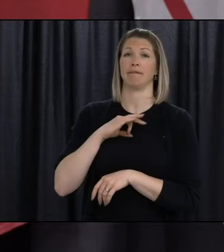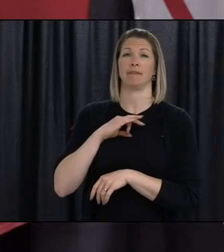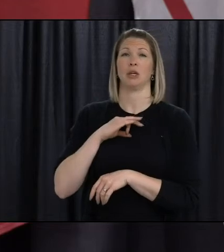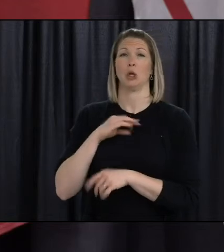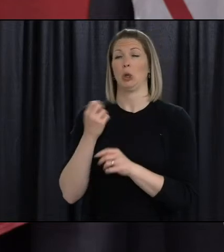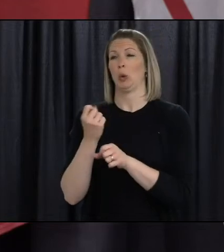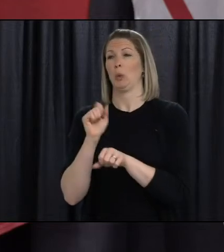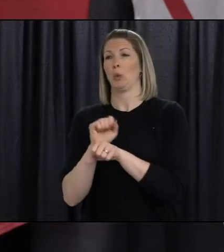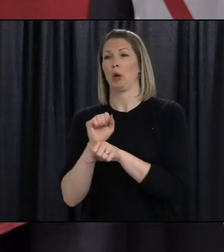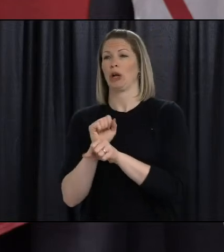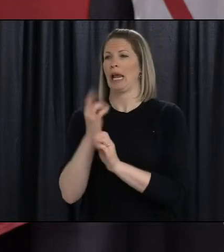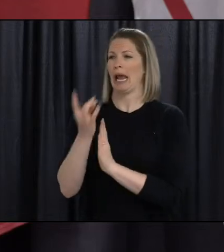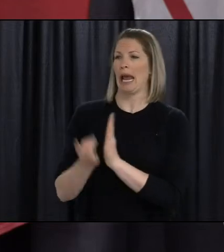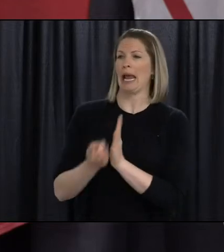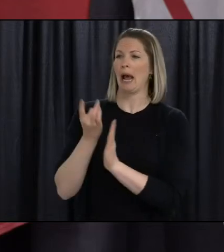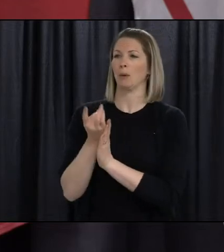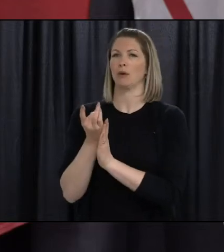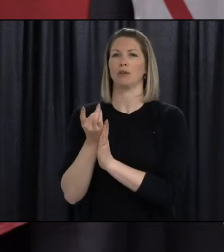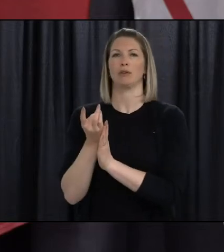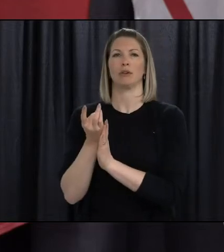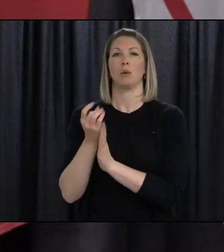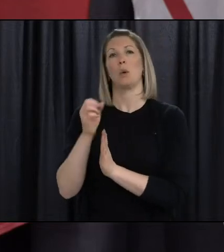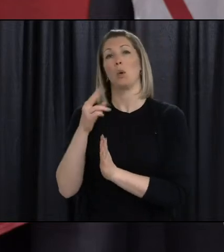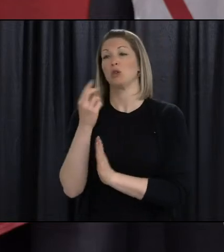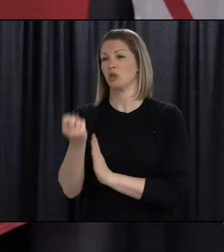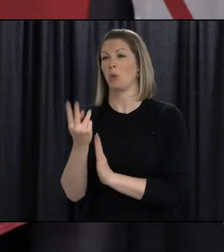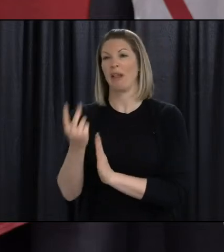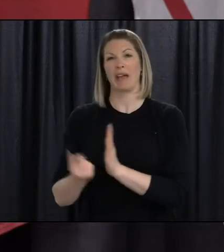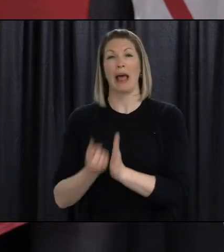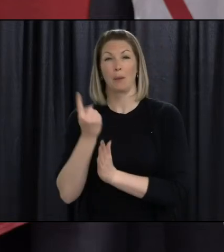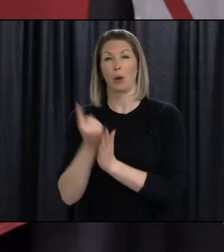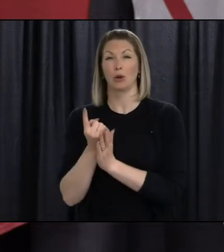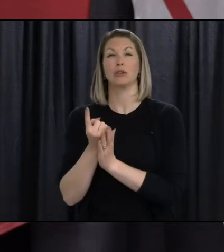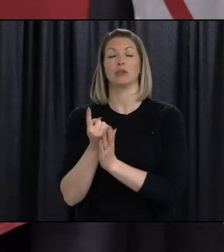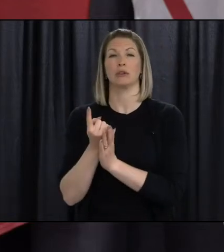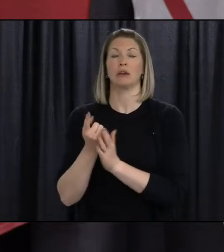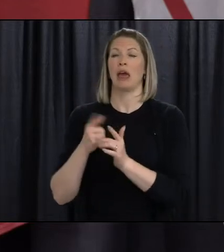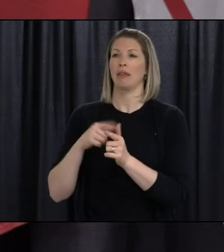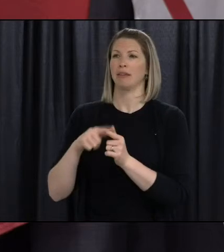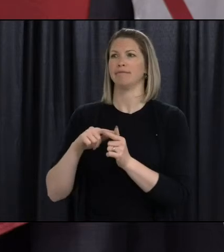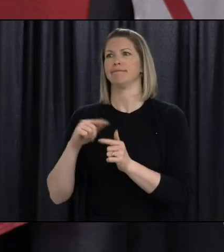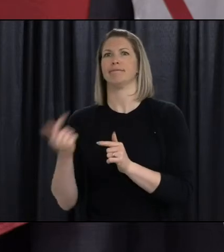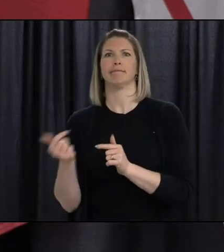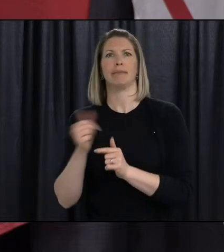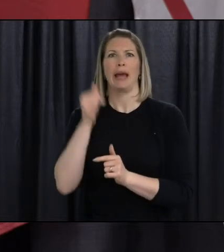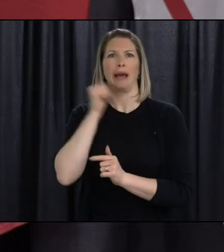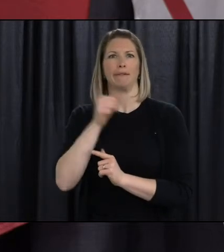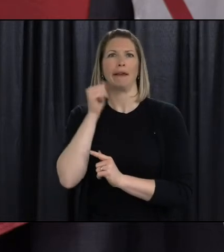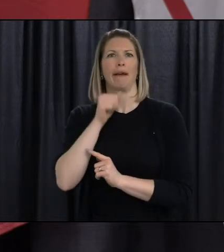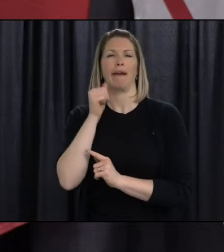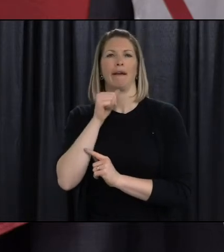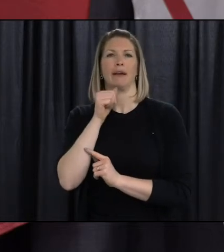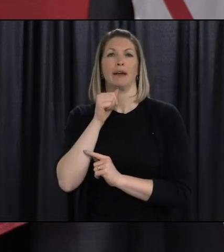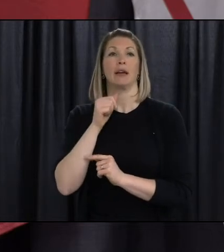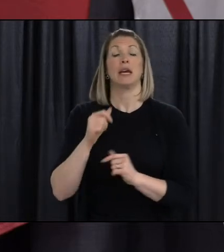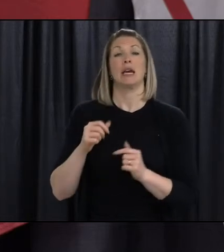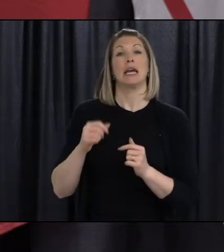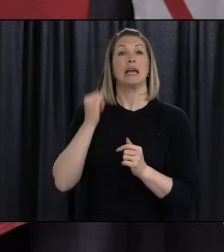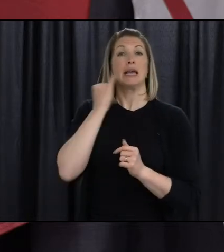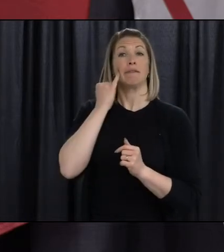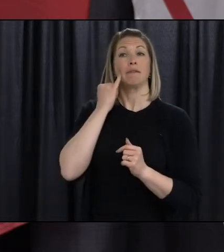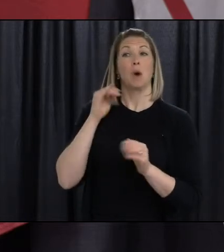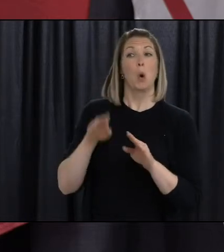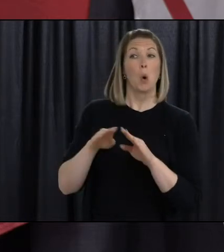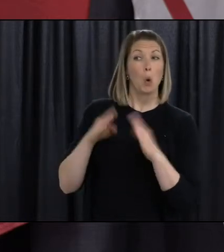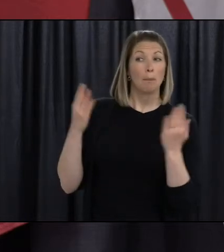single province, but the whole idea of having people and giving people the freedom of moving around their province when it's free to do so. We work